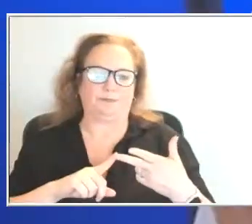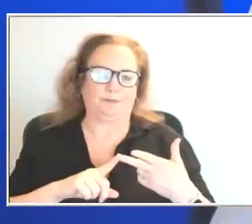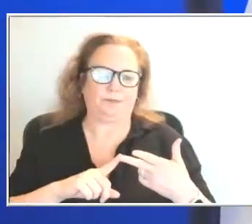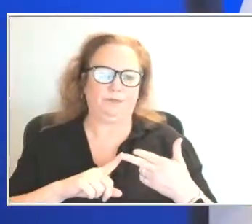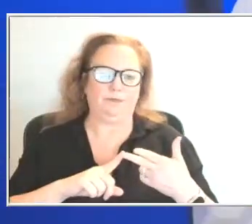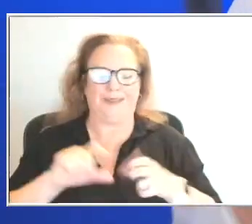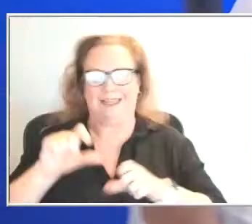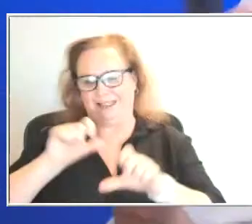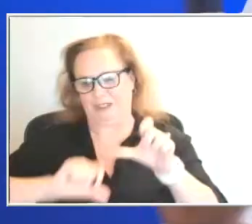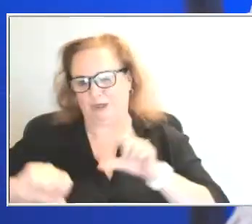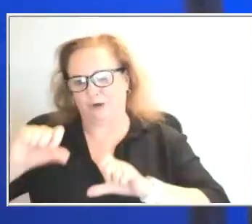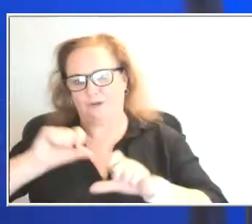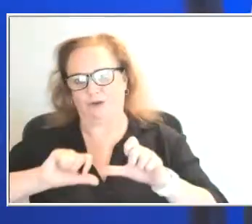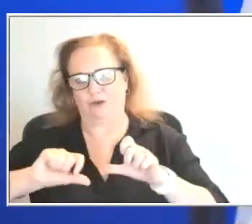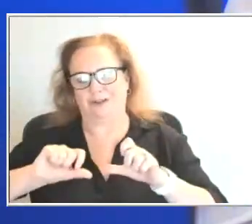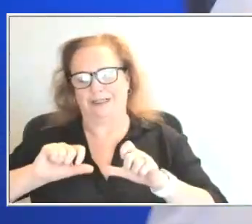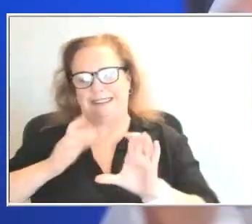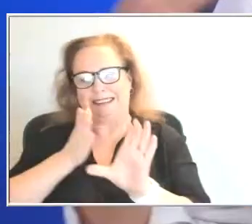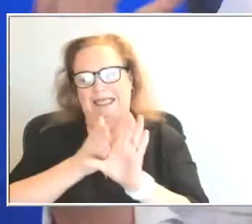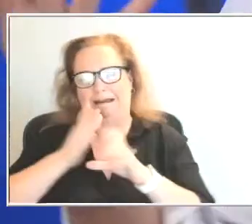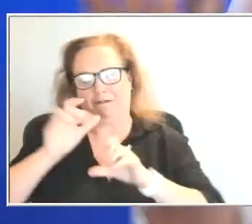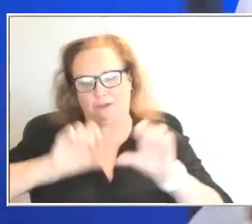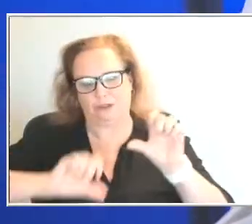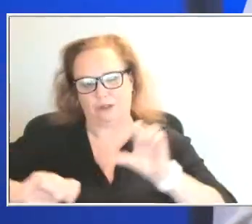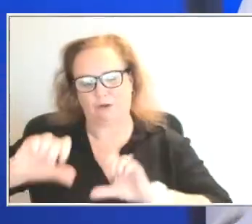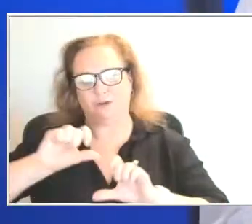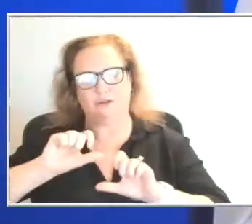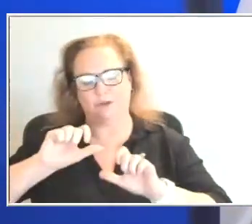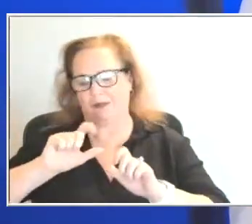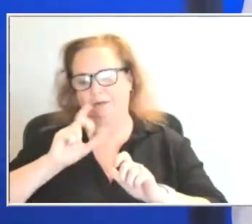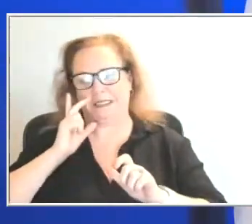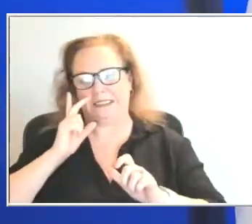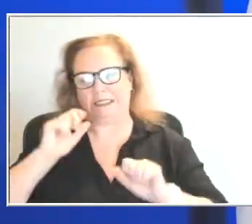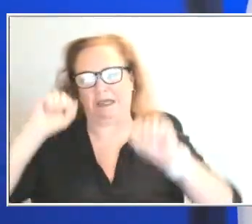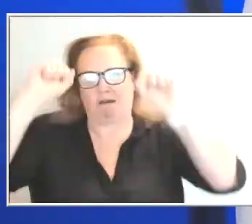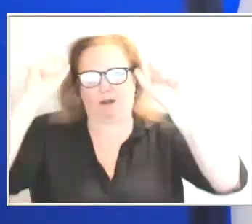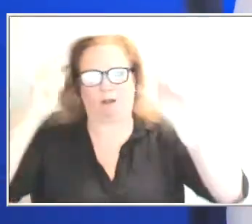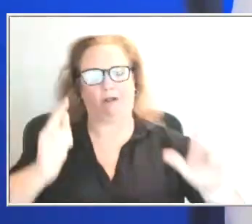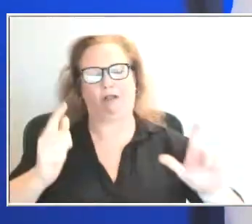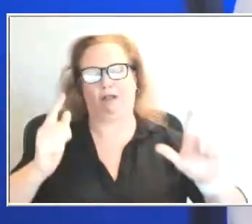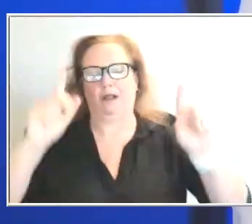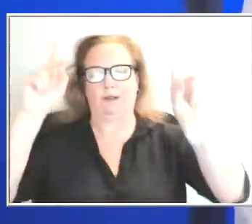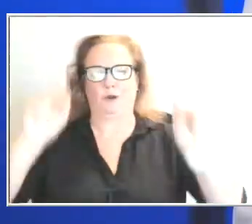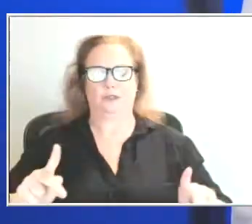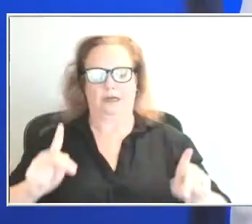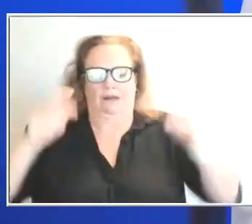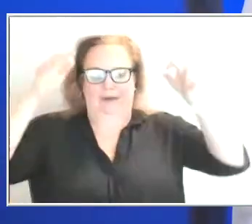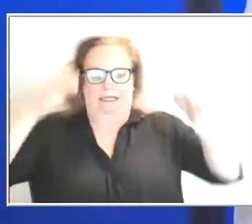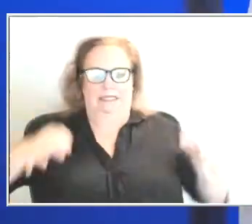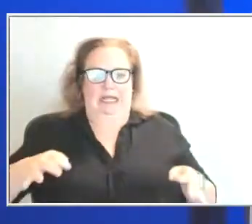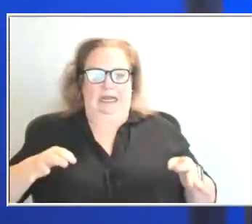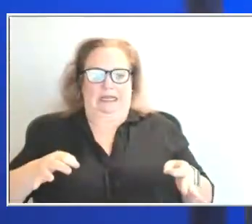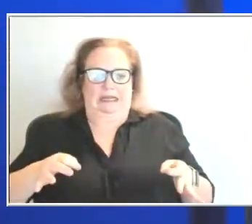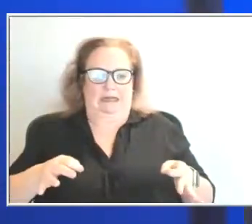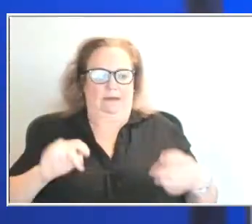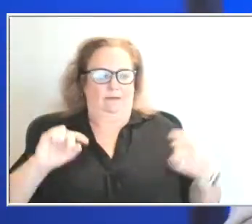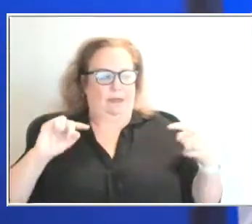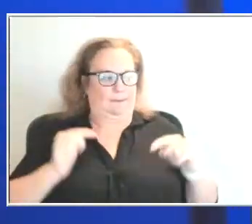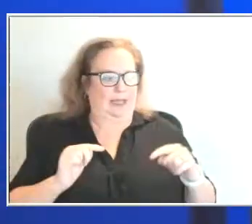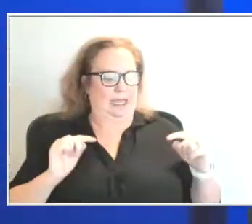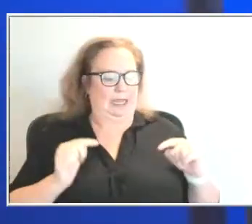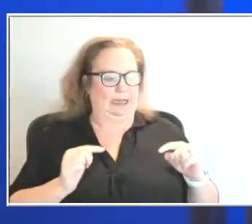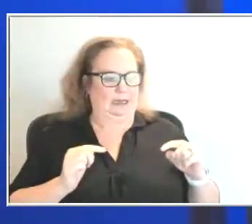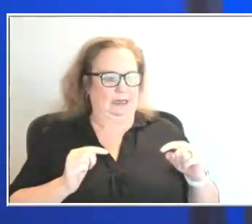there's a whole psychosocial. So we see the whole person, and how do you decide if the pain is